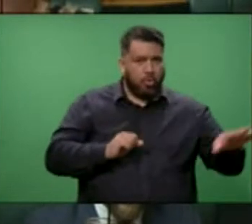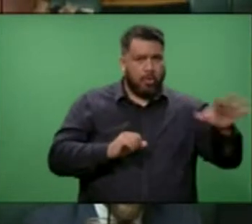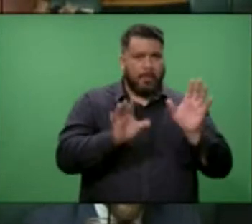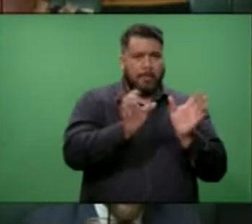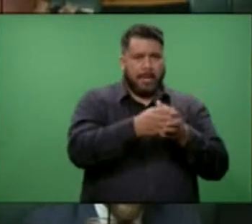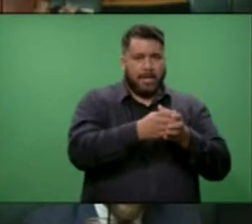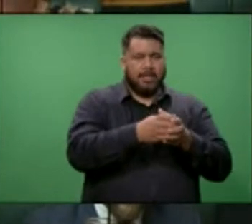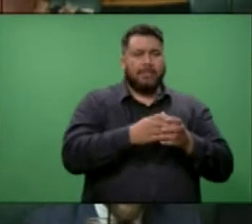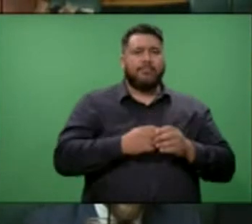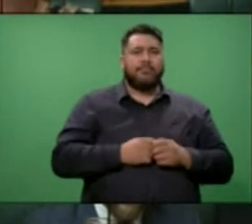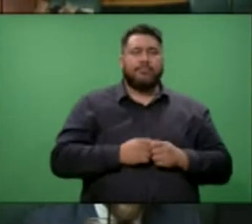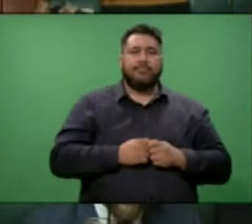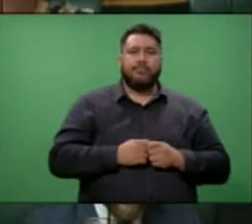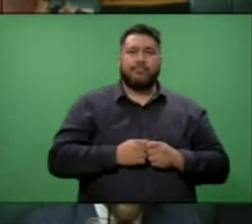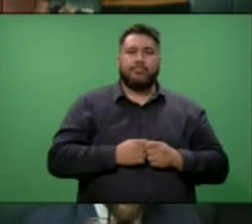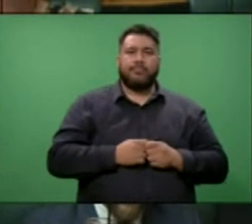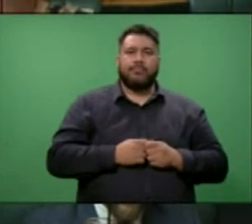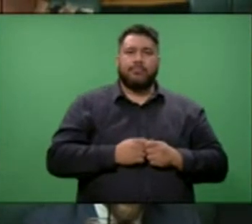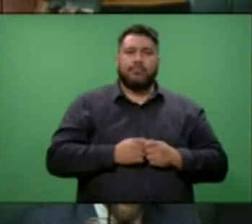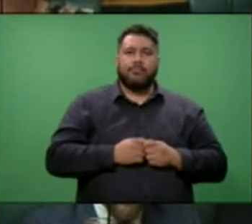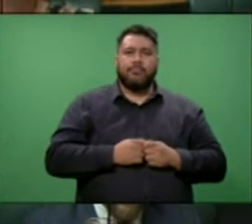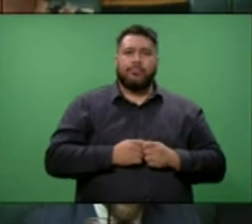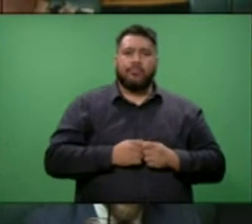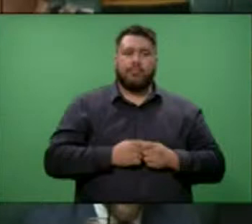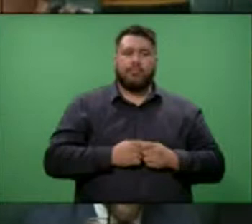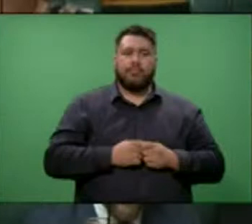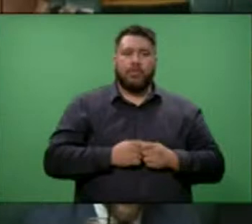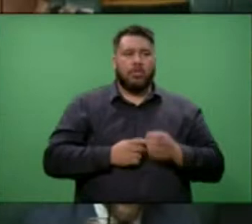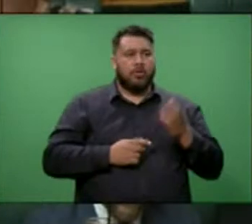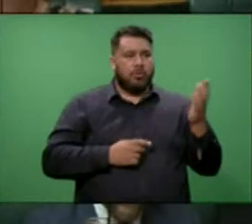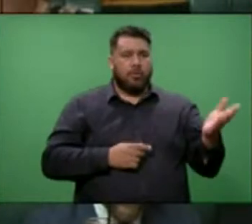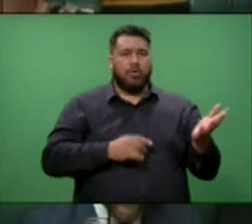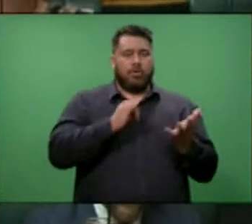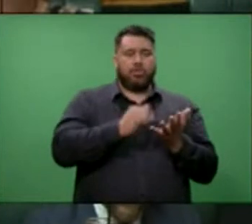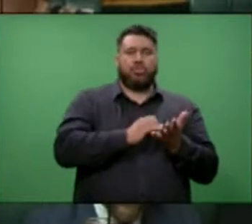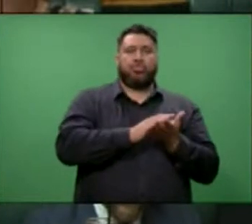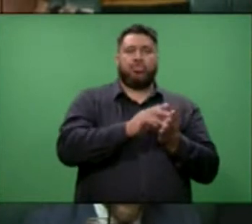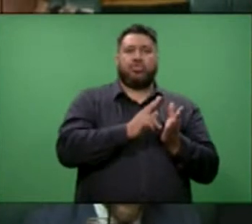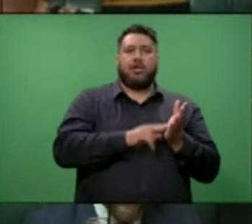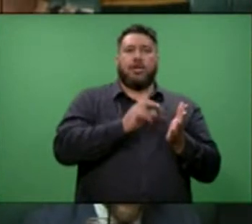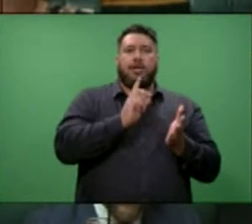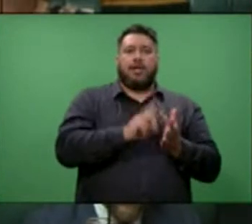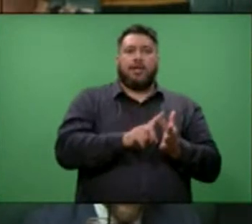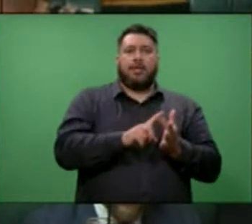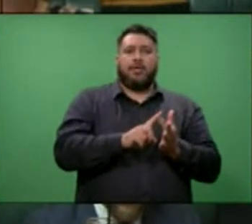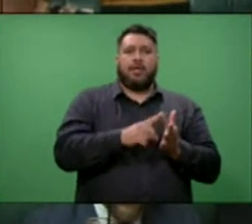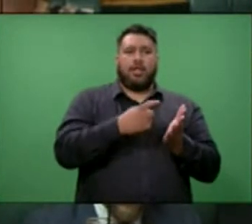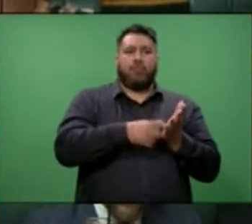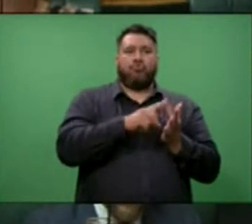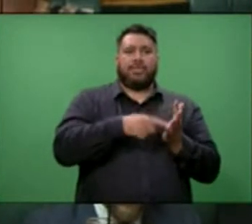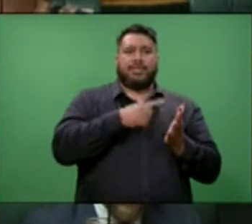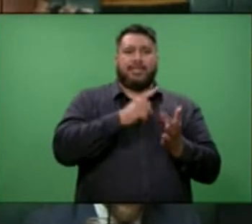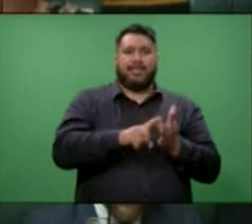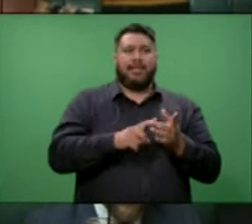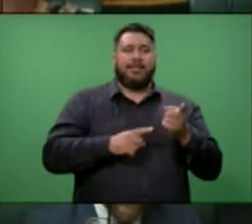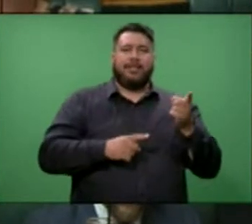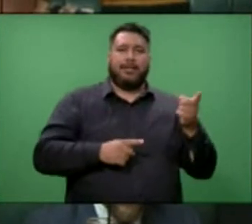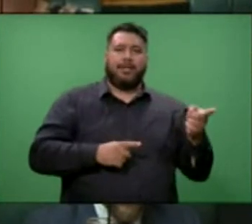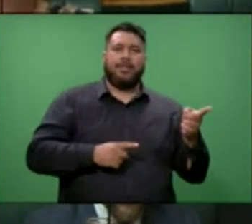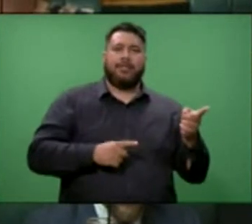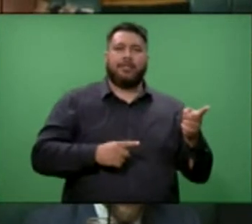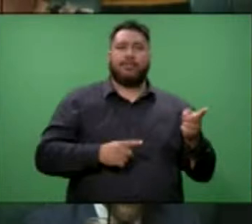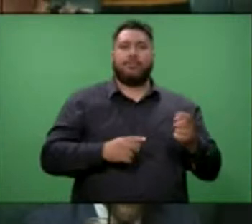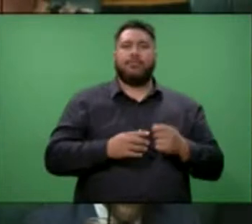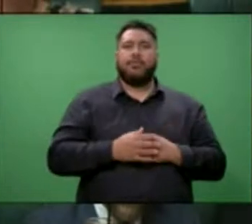Shane, mihi kauna ki a koe, nau nei whiwhinia te tūmuaki tuarua o te pāti nahinara, ko whakamanahia e koe